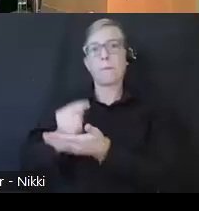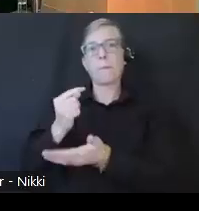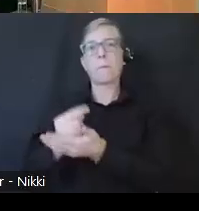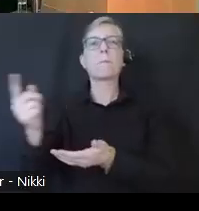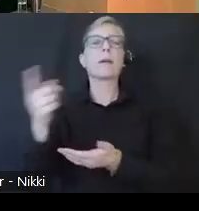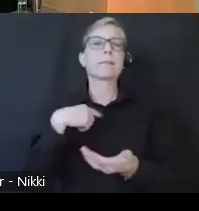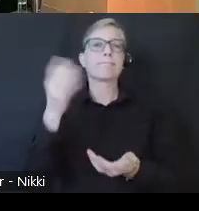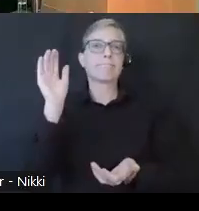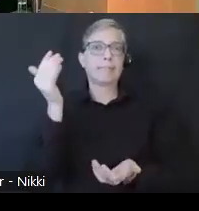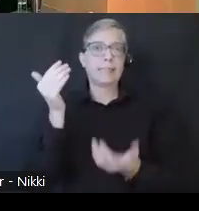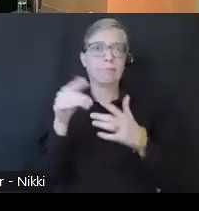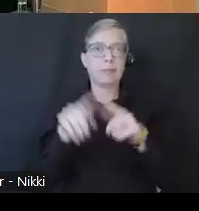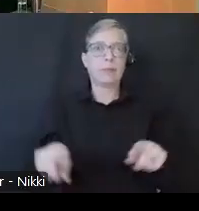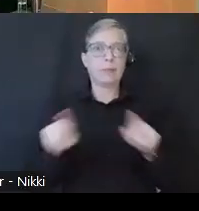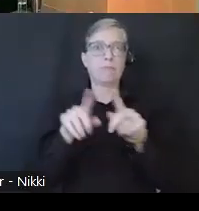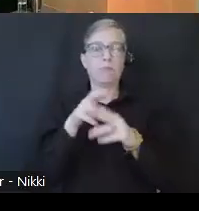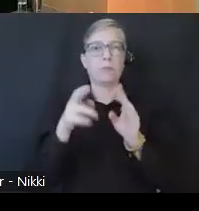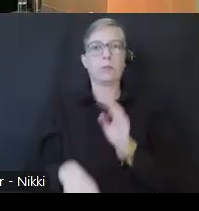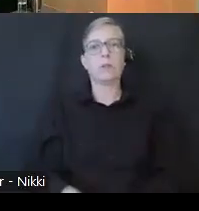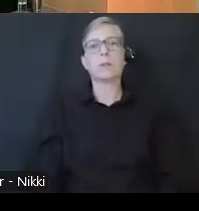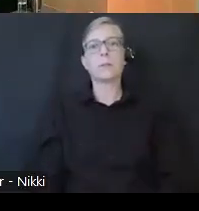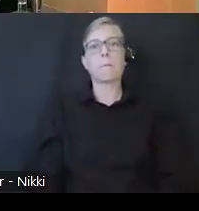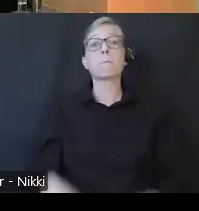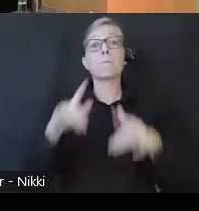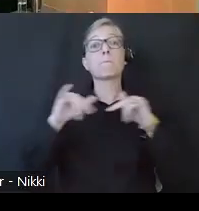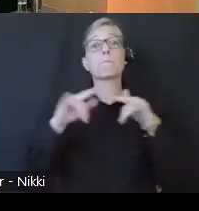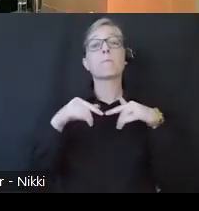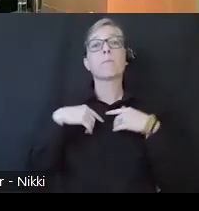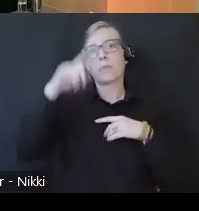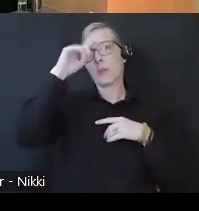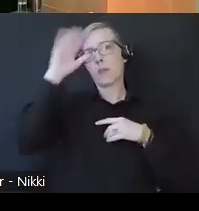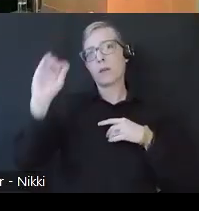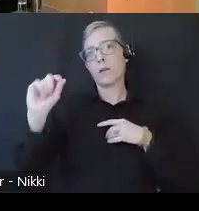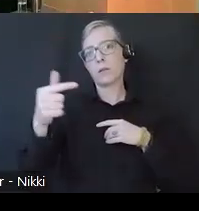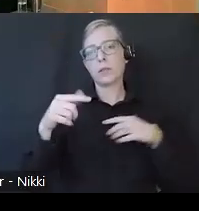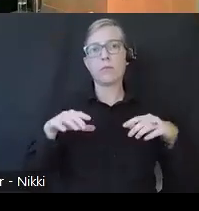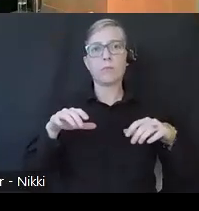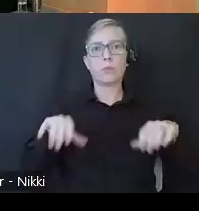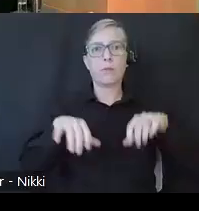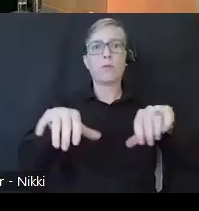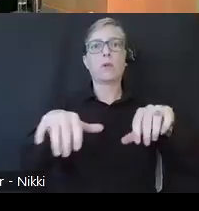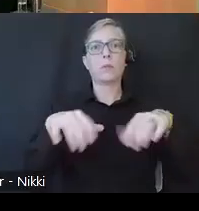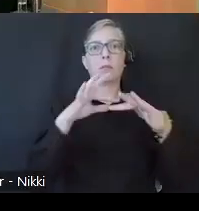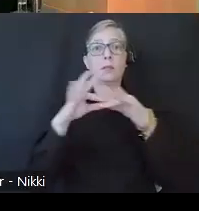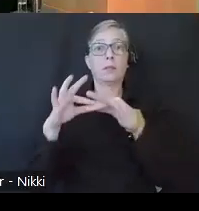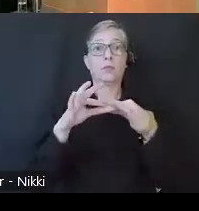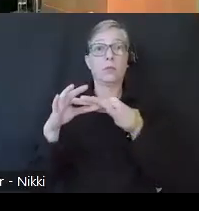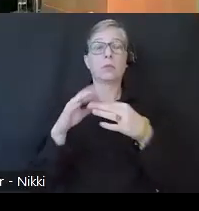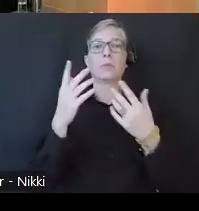At the same time, the associations with cognitive performance suggest that manipulating context,